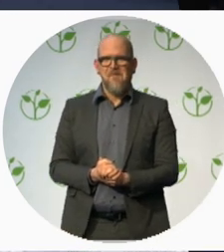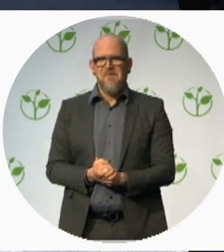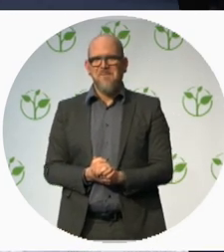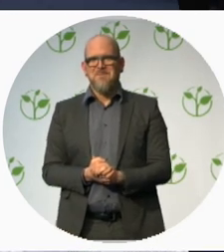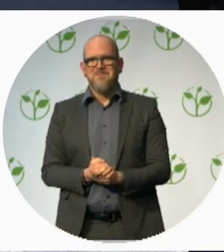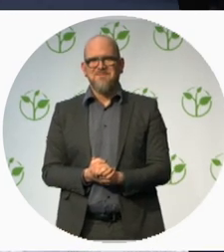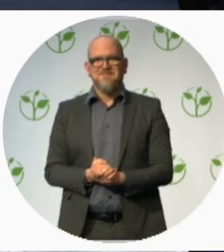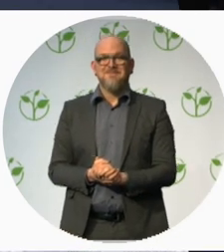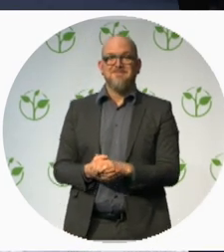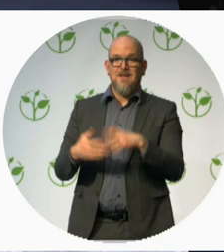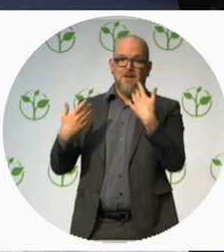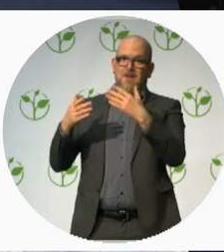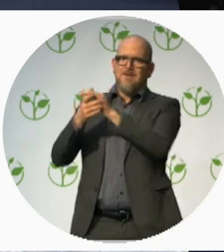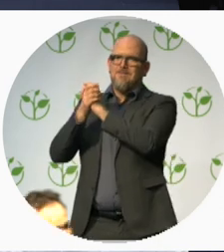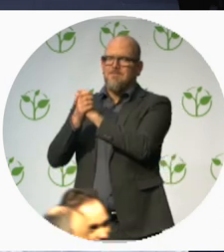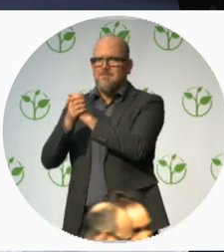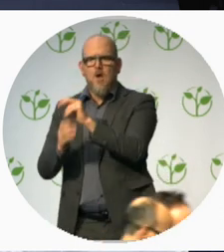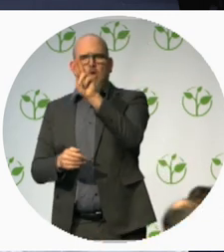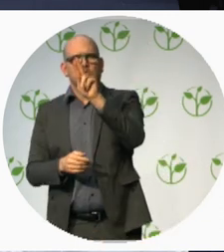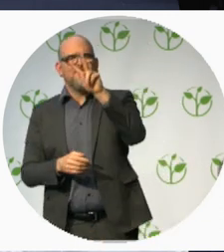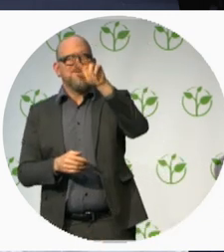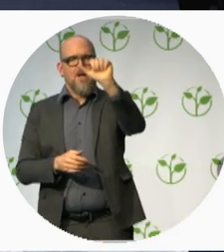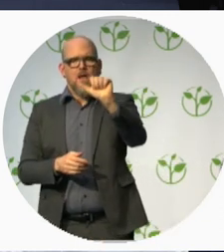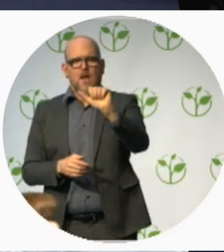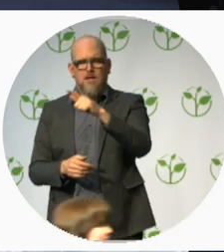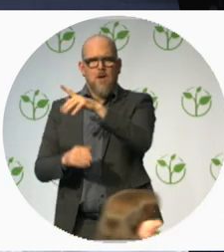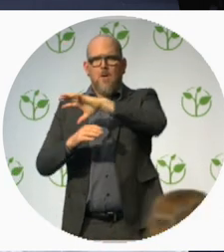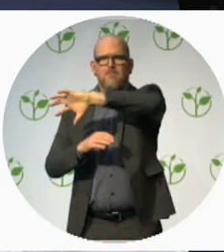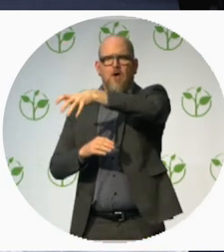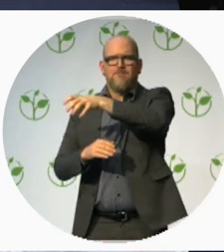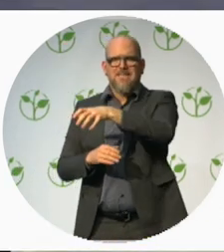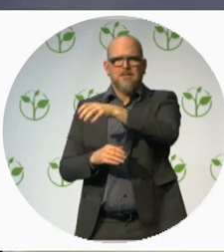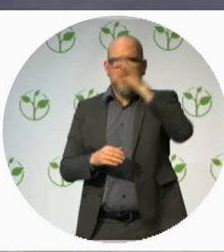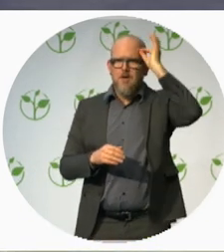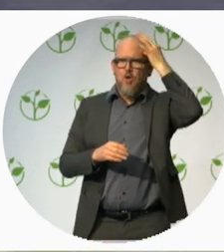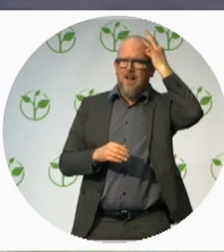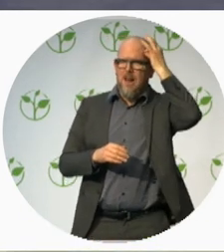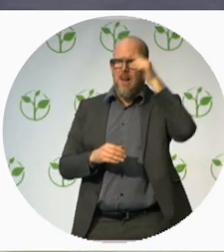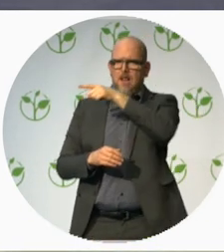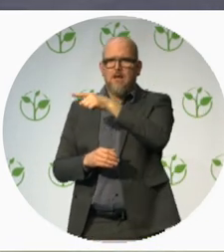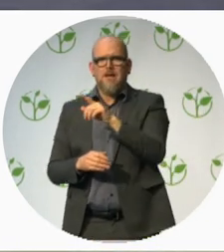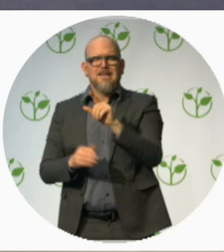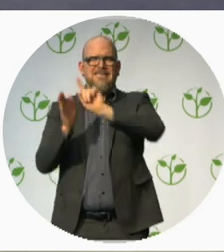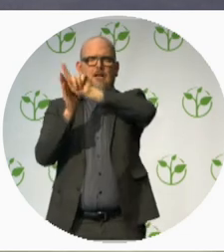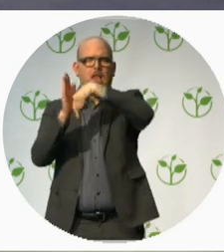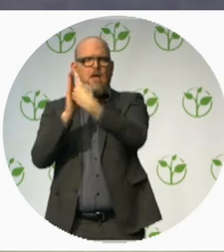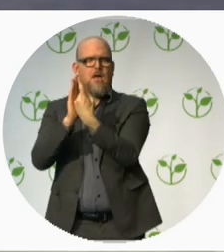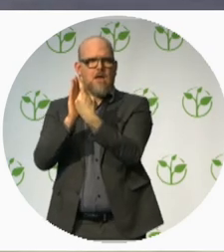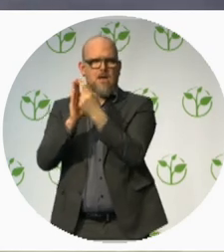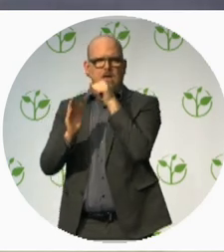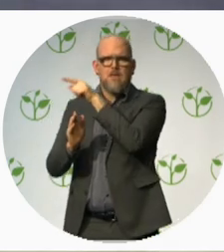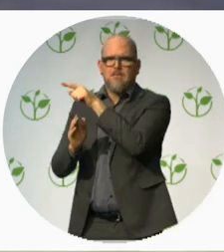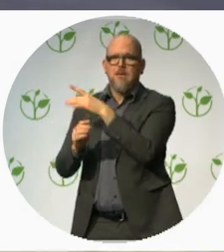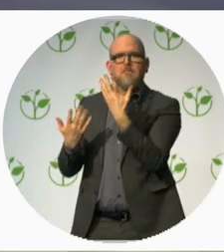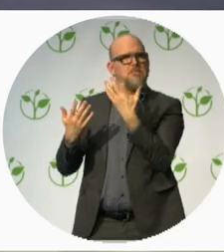Congratulations to Uva Provincial Council, Monaragala, from Sri Lanka. Monaragala is a populous, less developed district in the